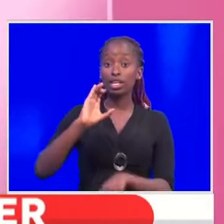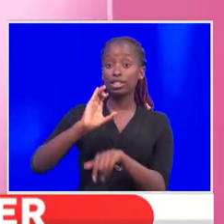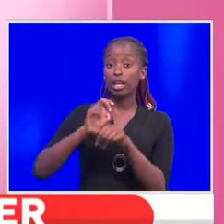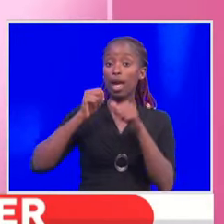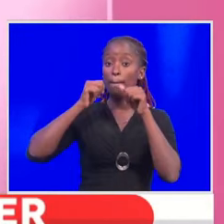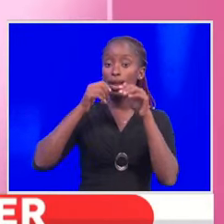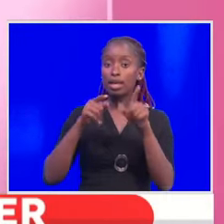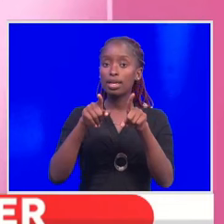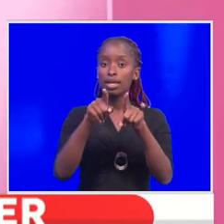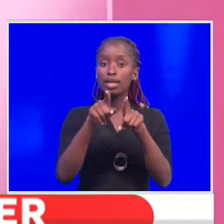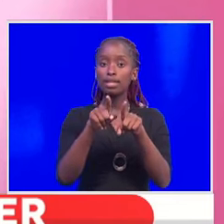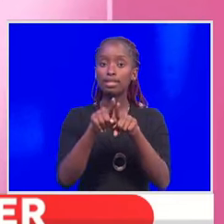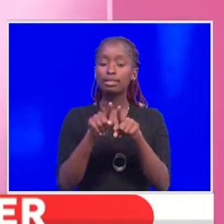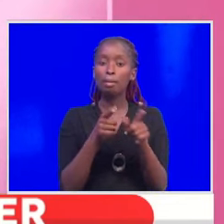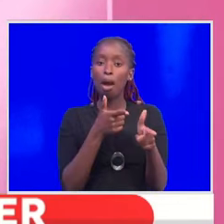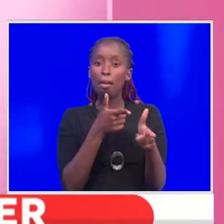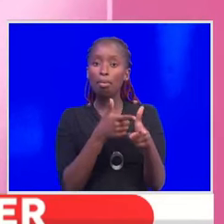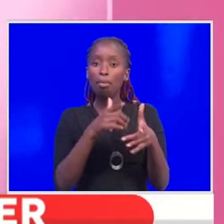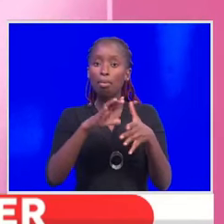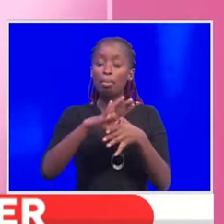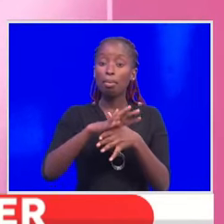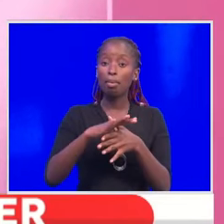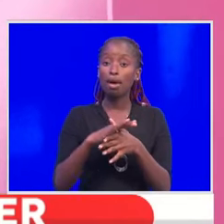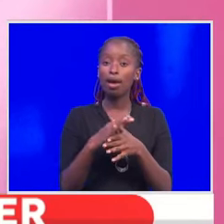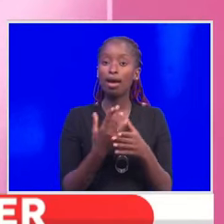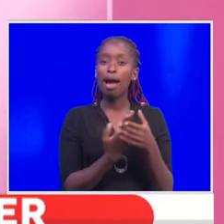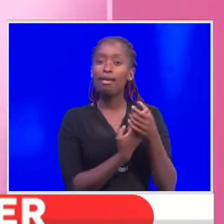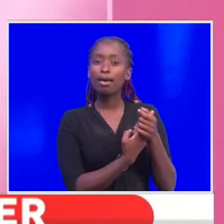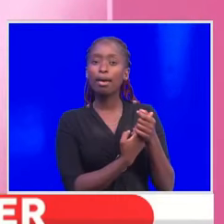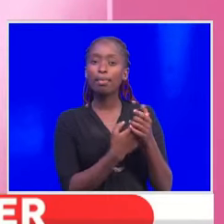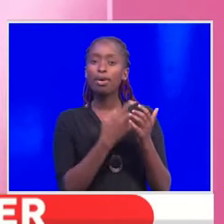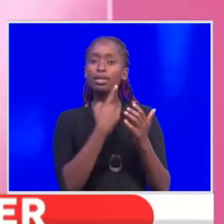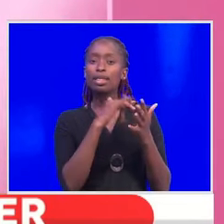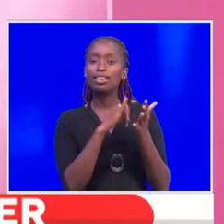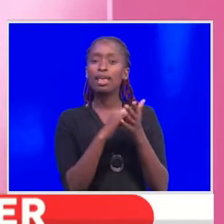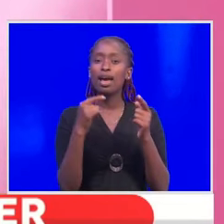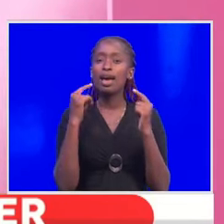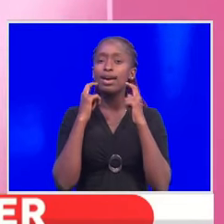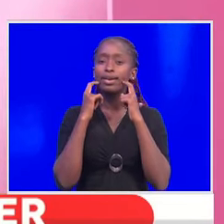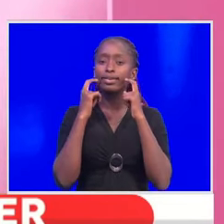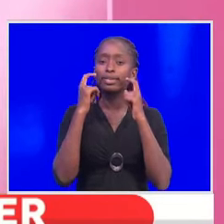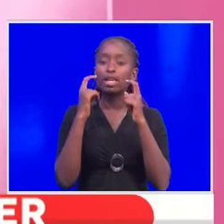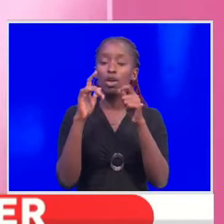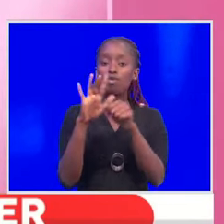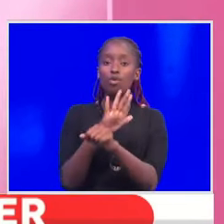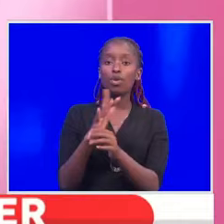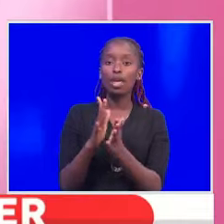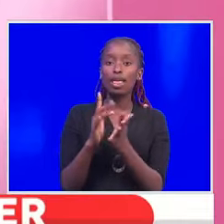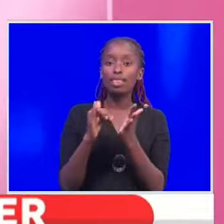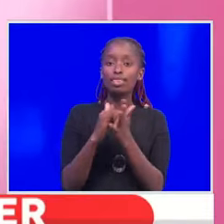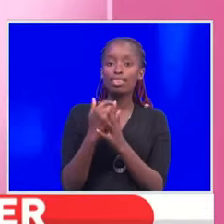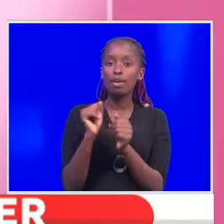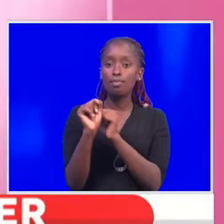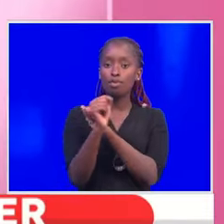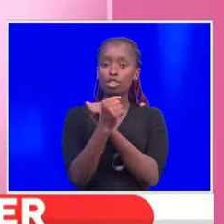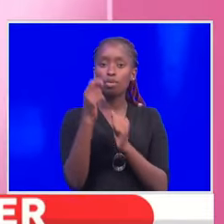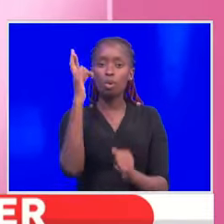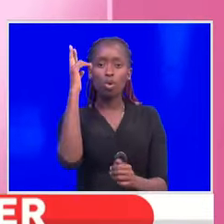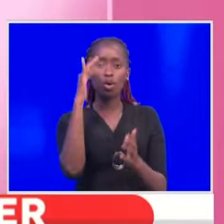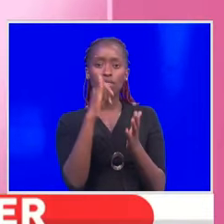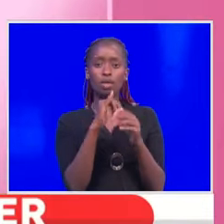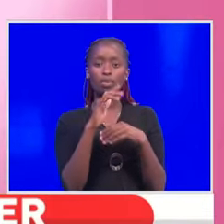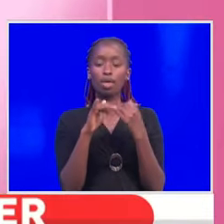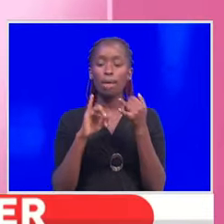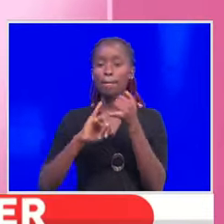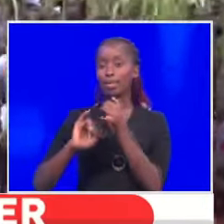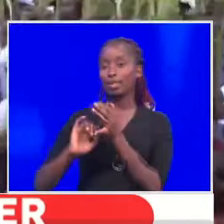emphasized that the church still views same-sex relationships as sinful and would not formally recognize same-sex marriage. Kisewa Emery with